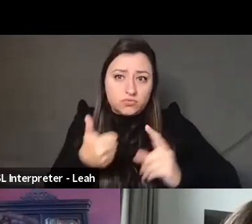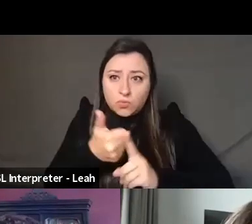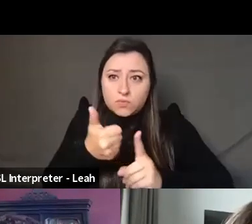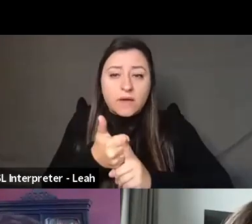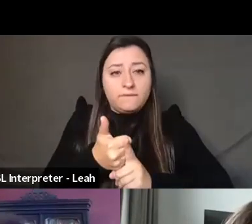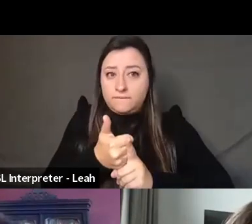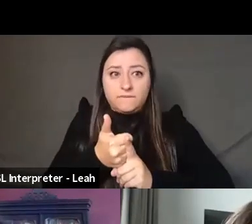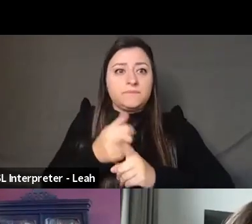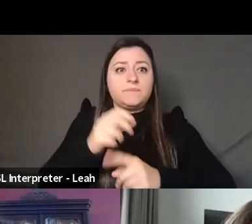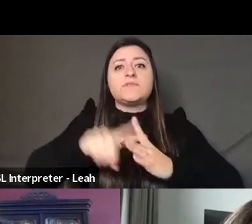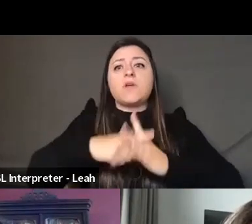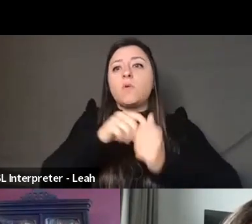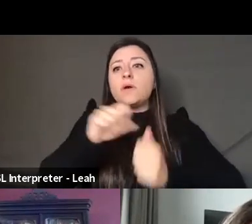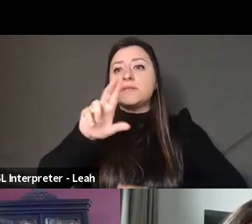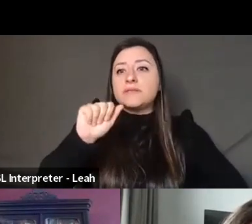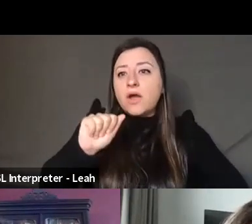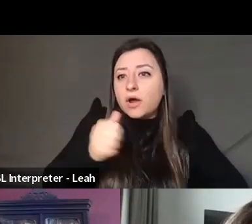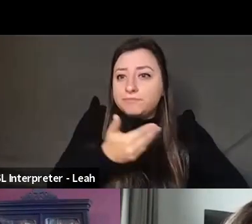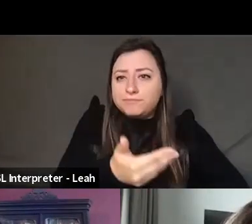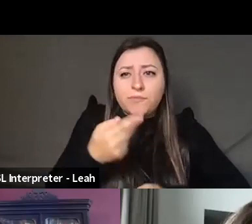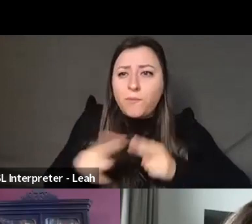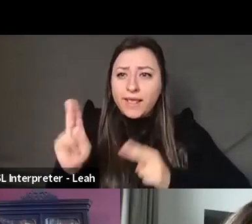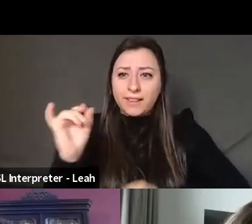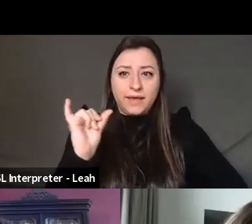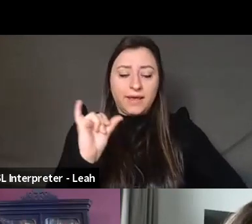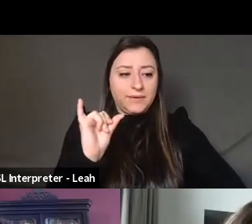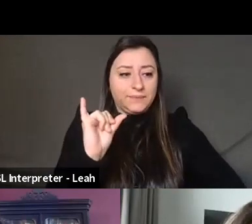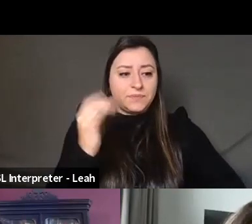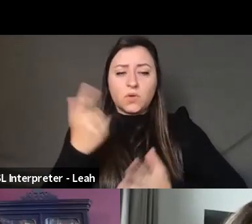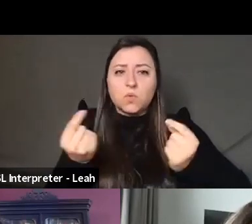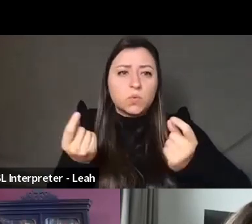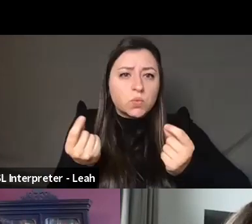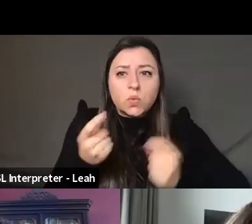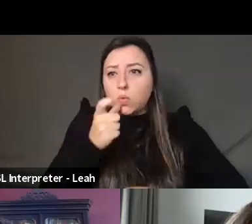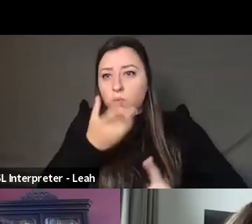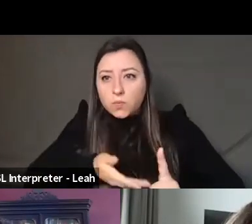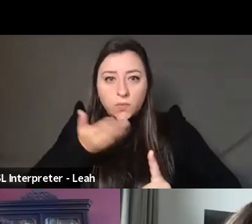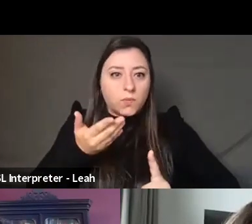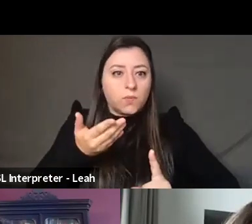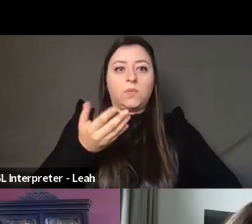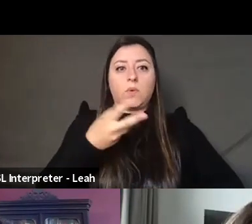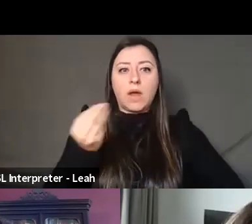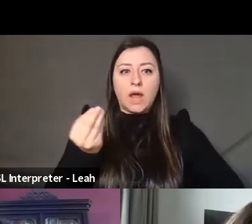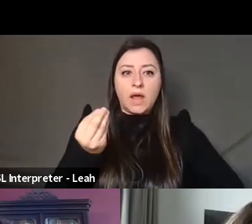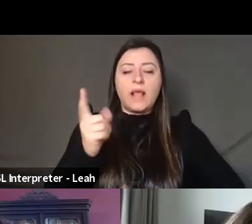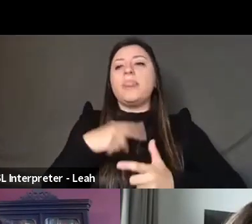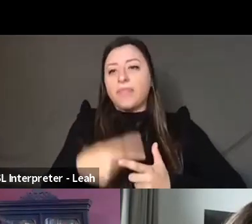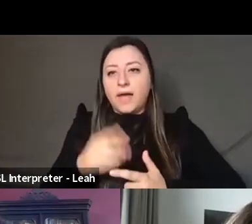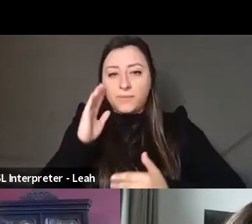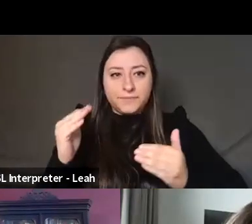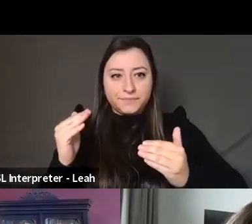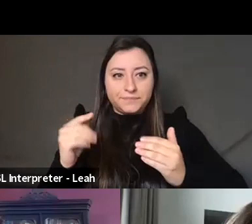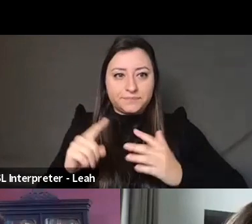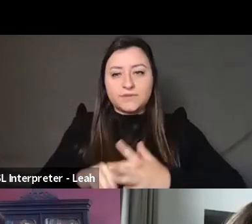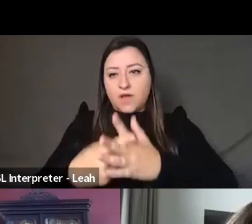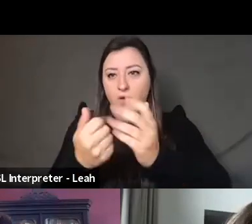let's start with Sara. Just really quickly, like, what do you do? Who are you? And then we will start with